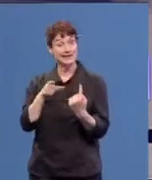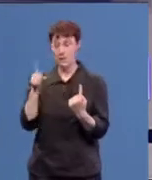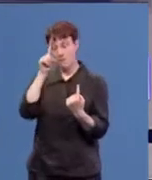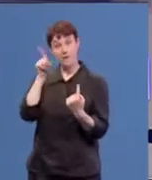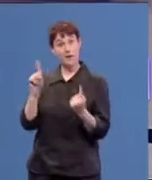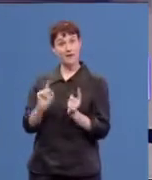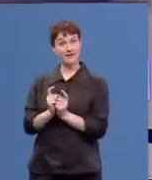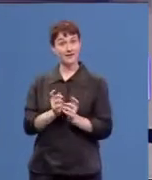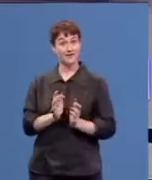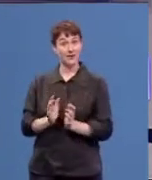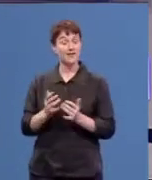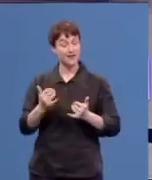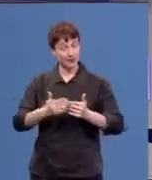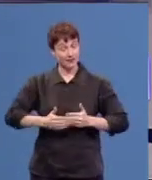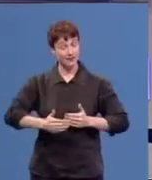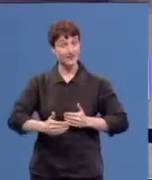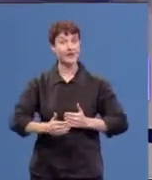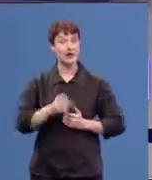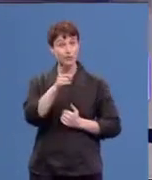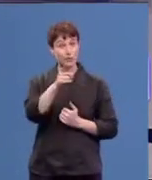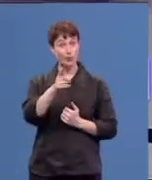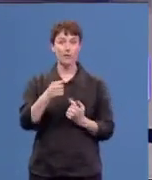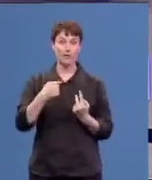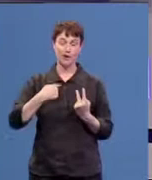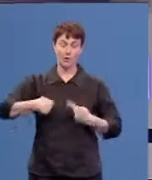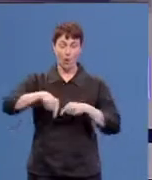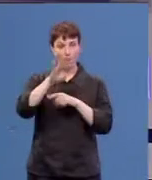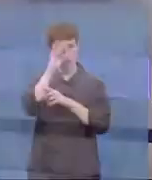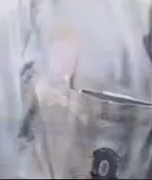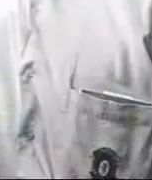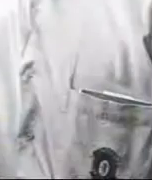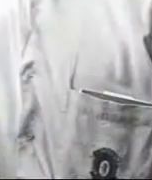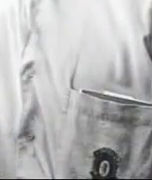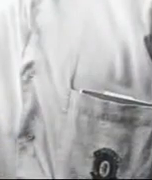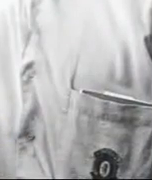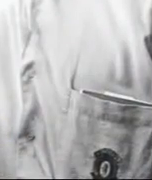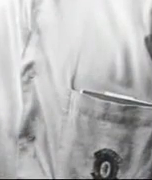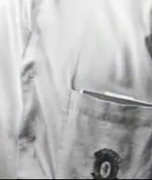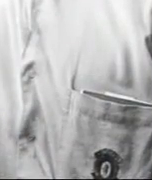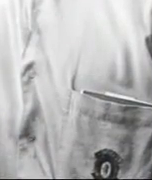forward, it's all about you and your thoughts. We'll be back, though, after the break.